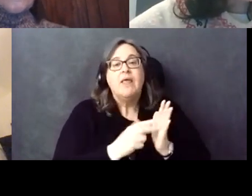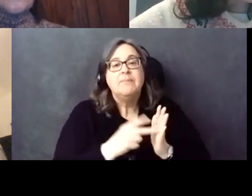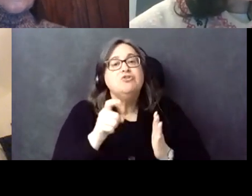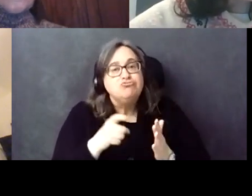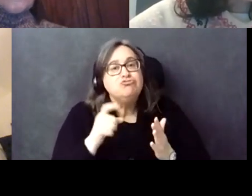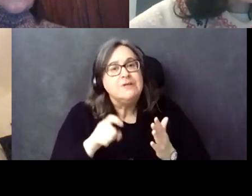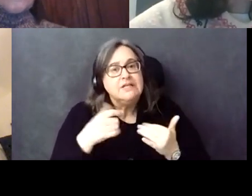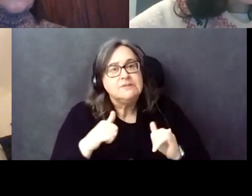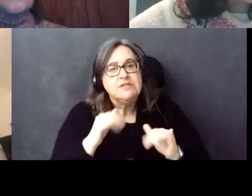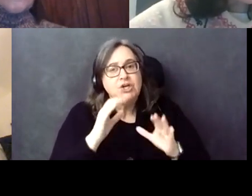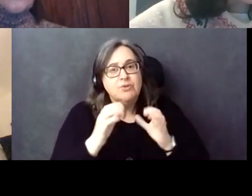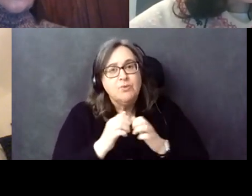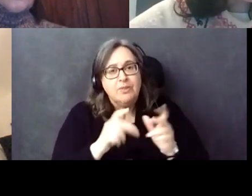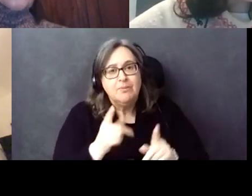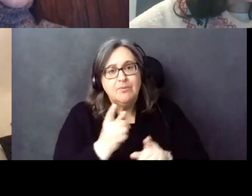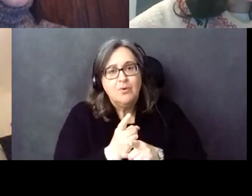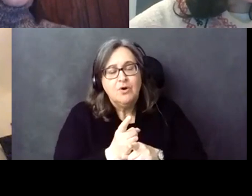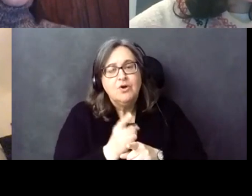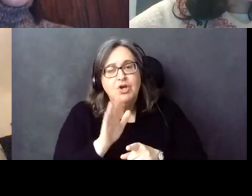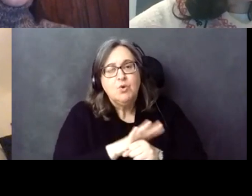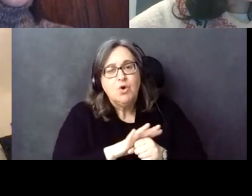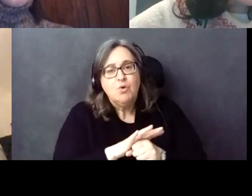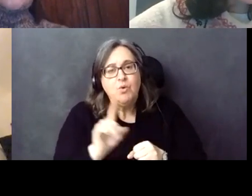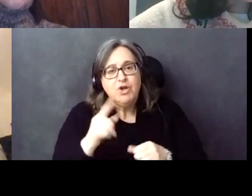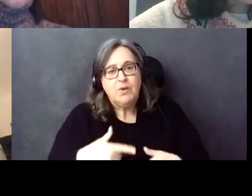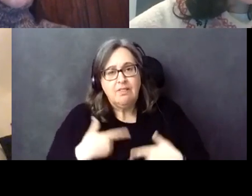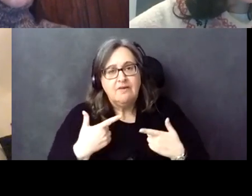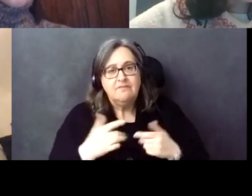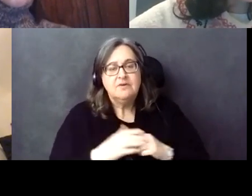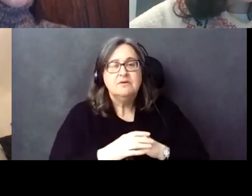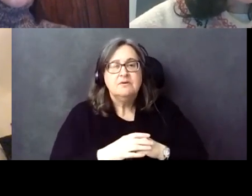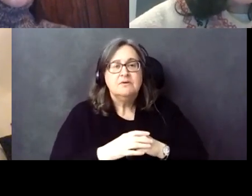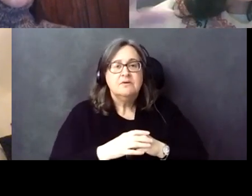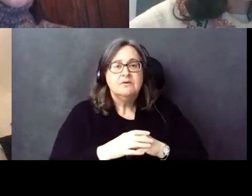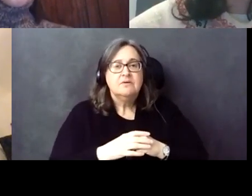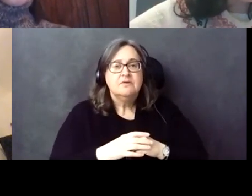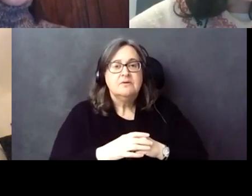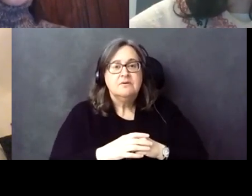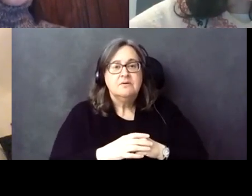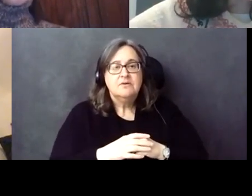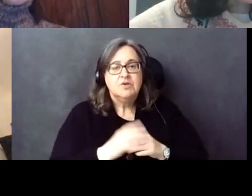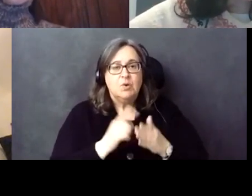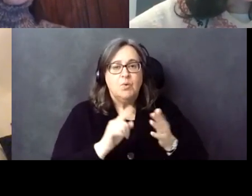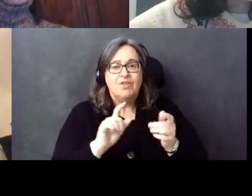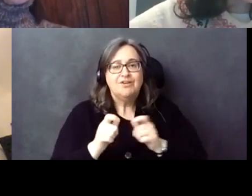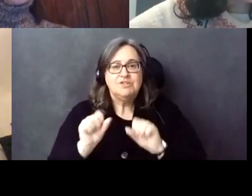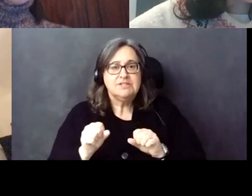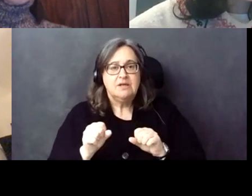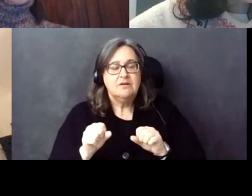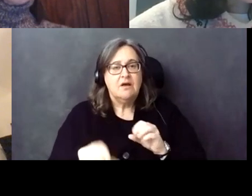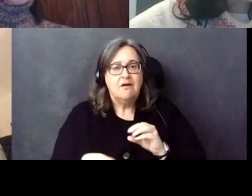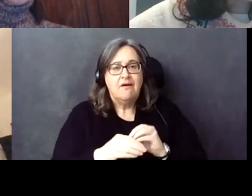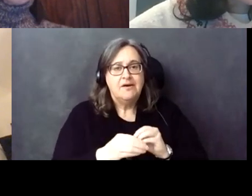people, right? I mean, in your ward where you live, that what these changes could bring, because I